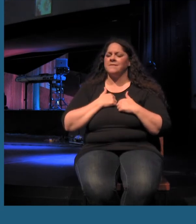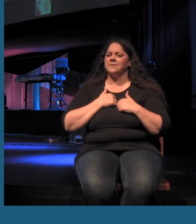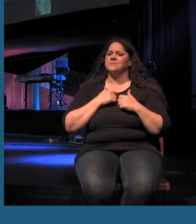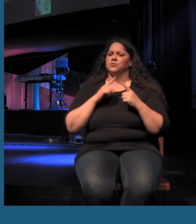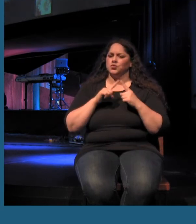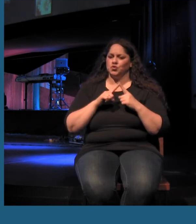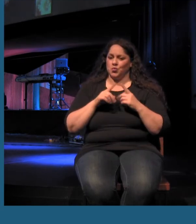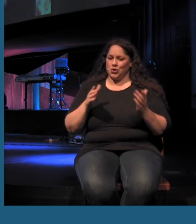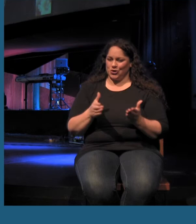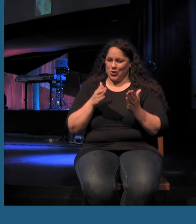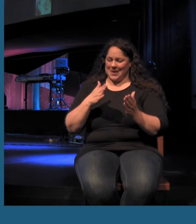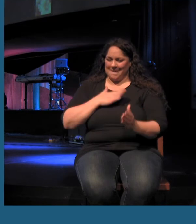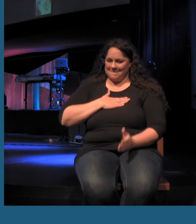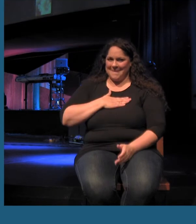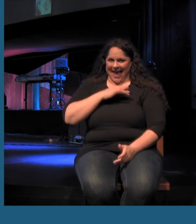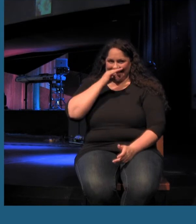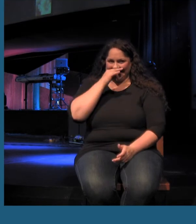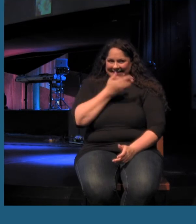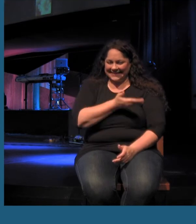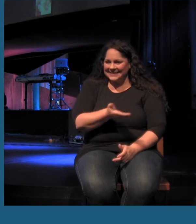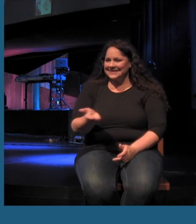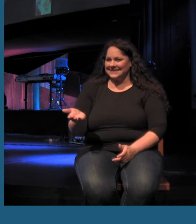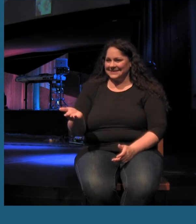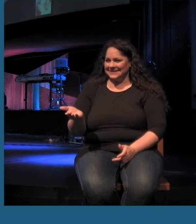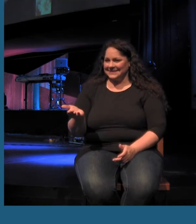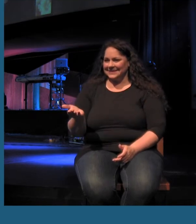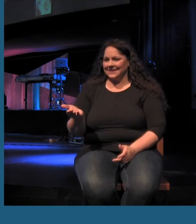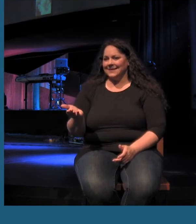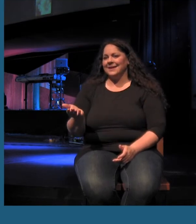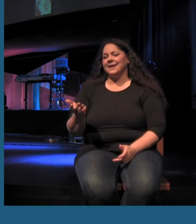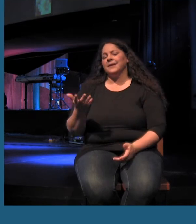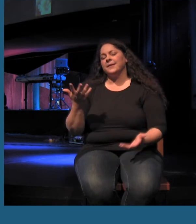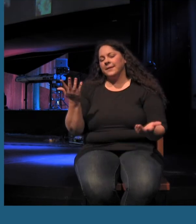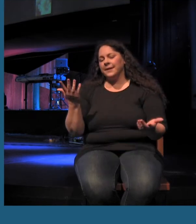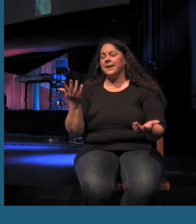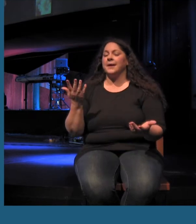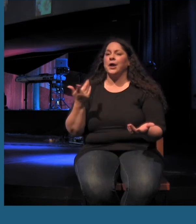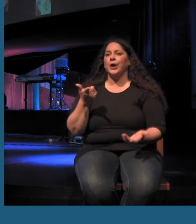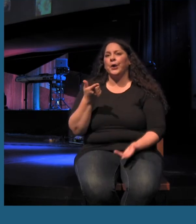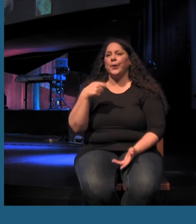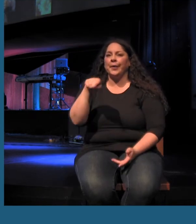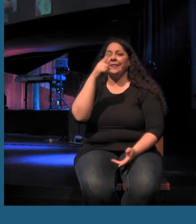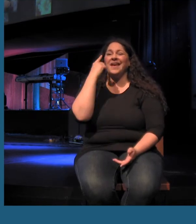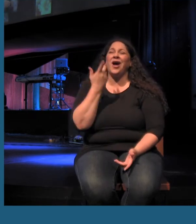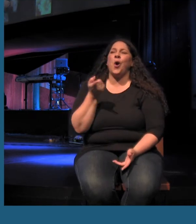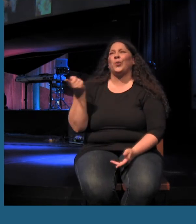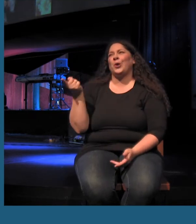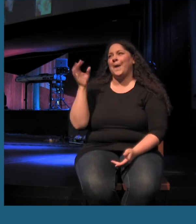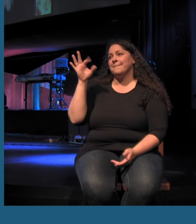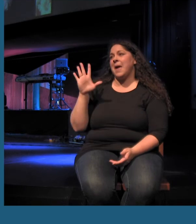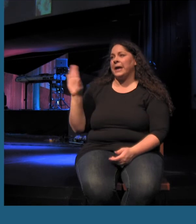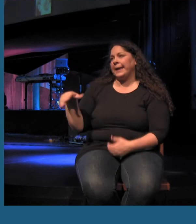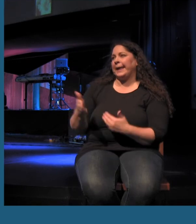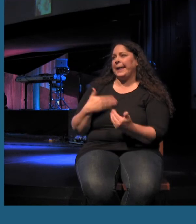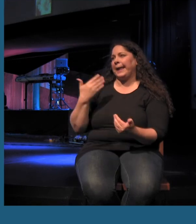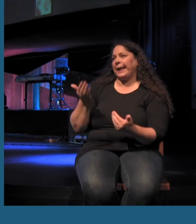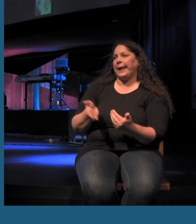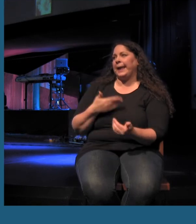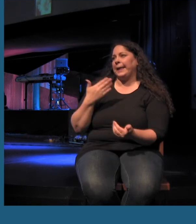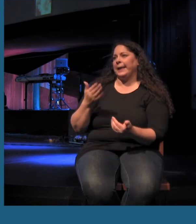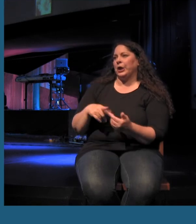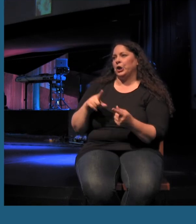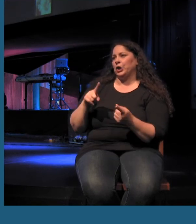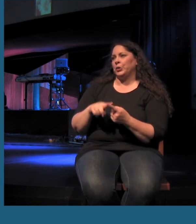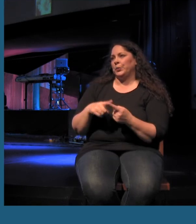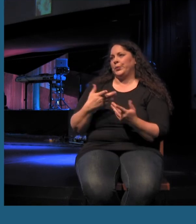that, so that we do the very best I can. There's no guarantees on it. You might be thinking, well, that's probably easy because you're a pastor. It's probably easy to do that. Let